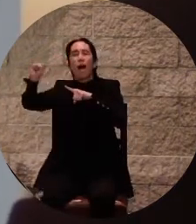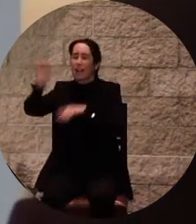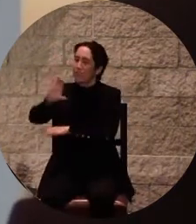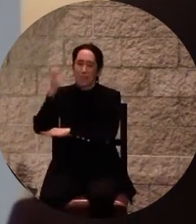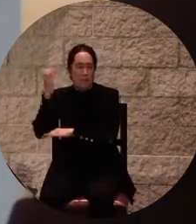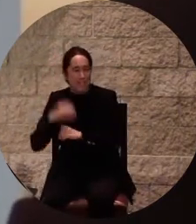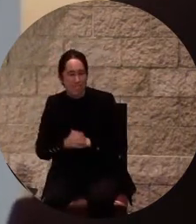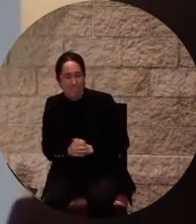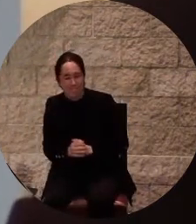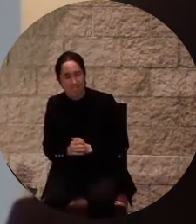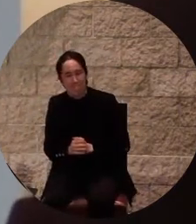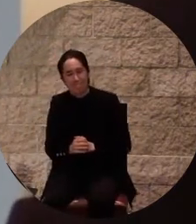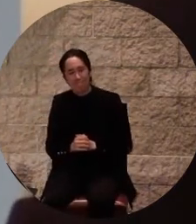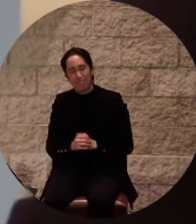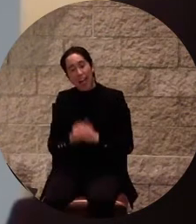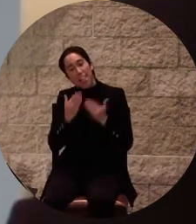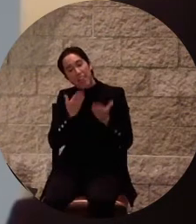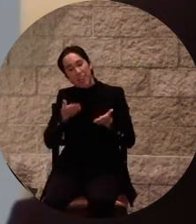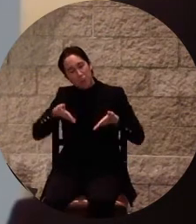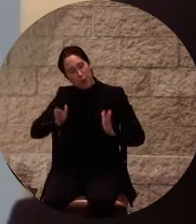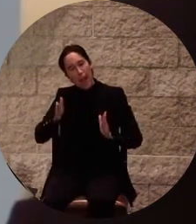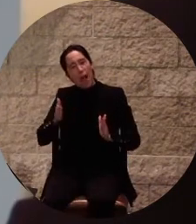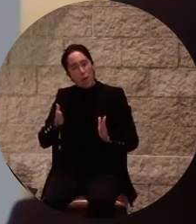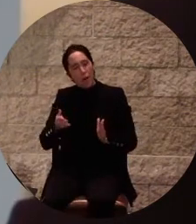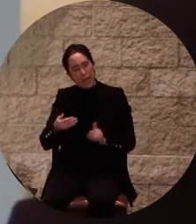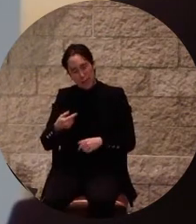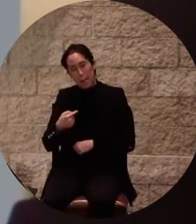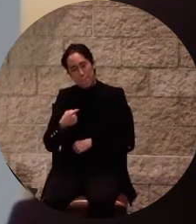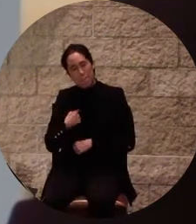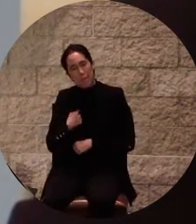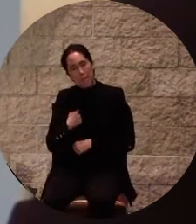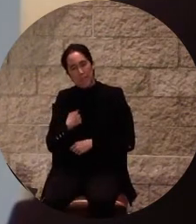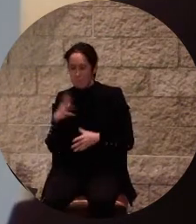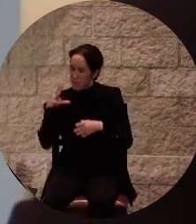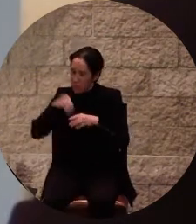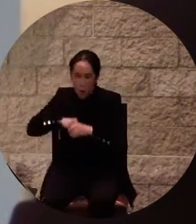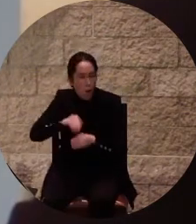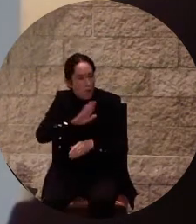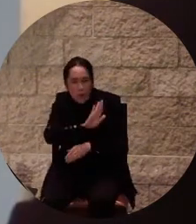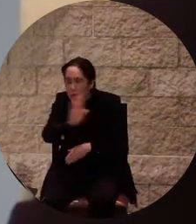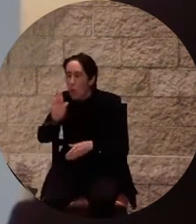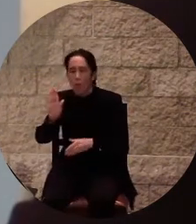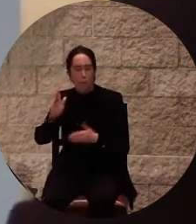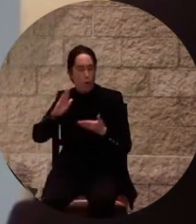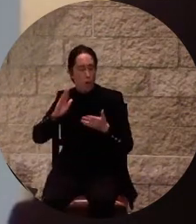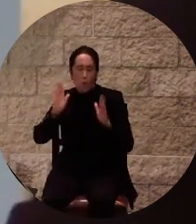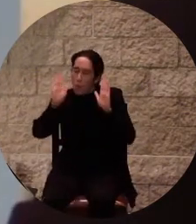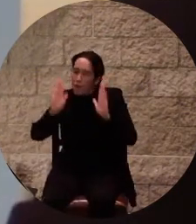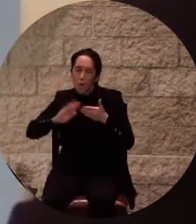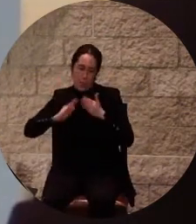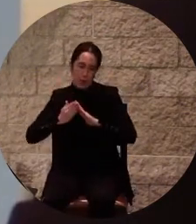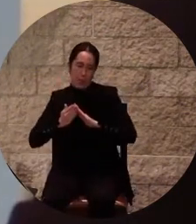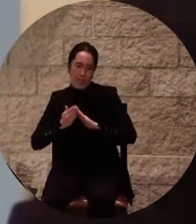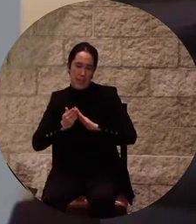thanks for allowing me to be part of this fantastic community. God bless and Merry